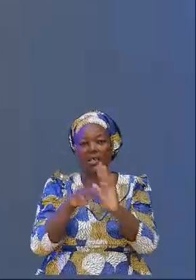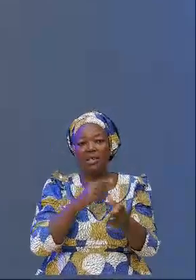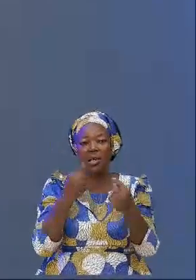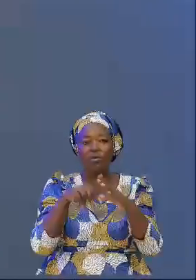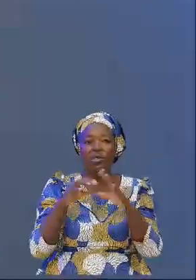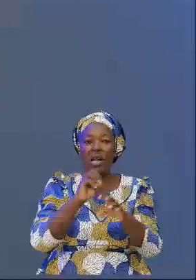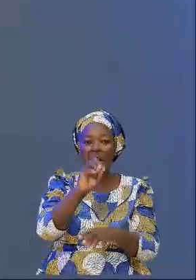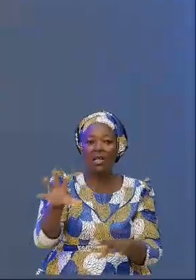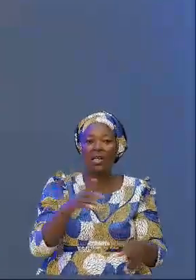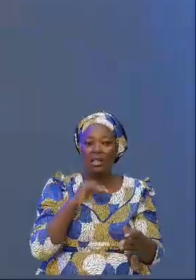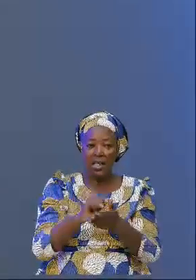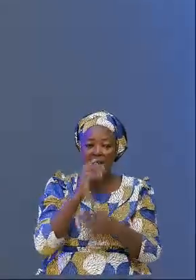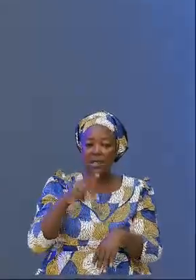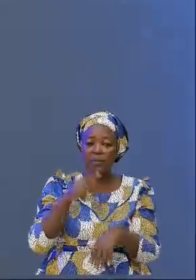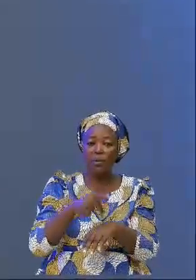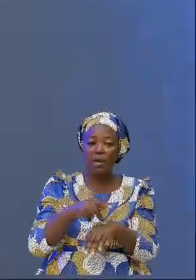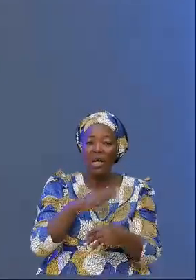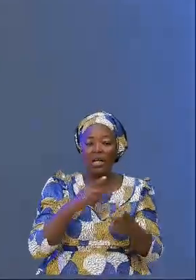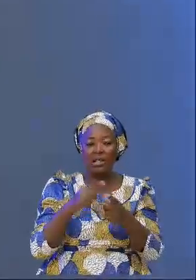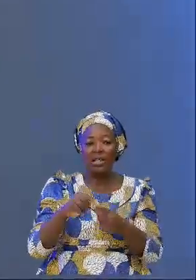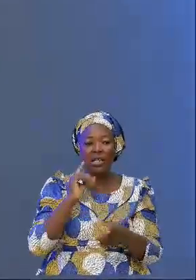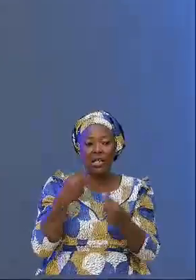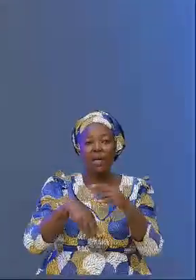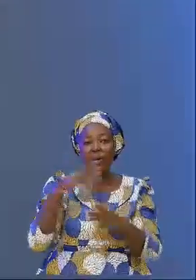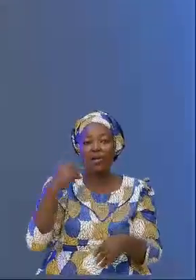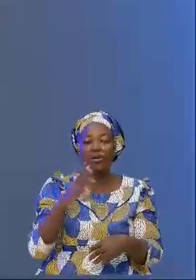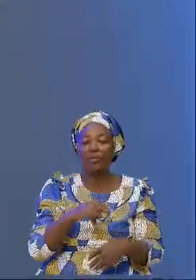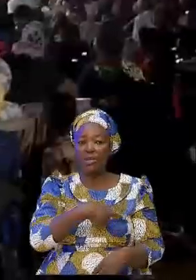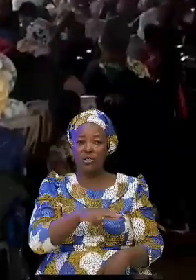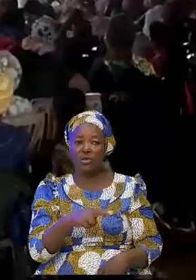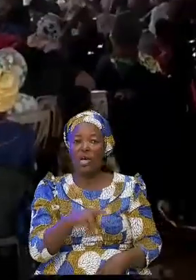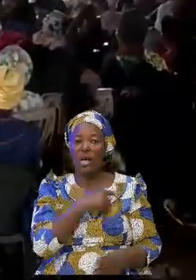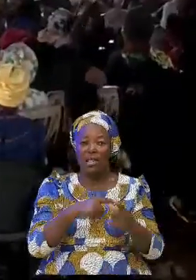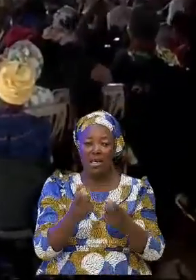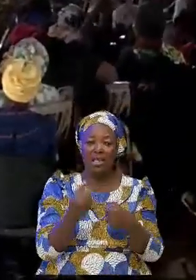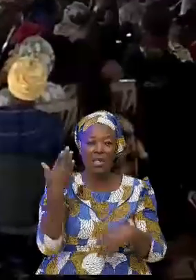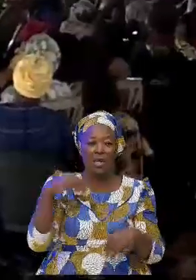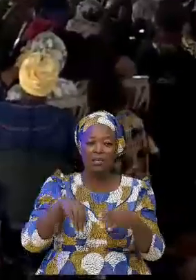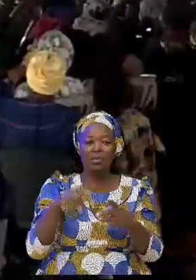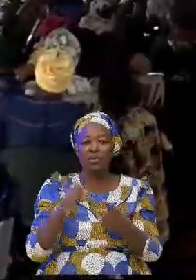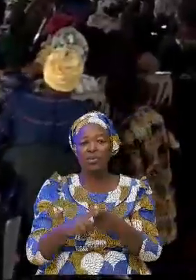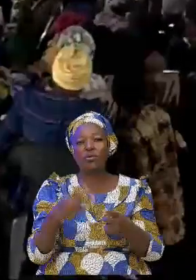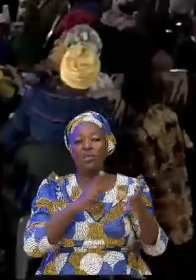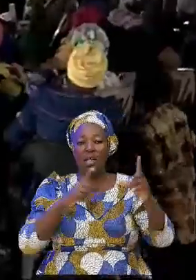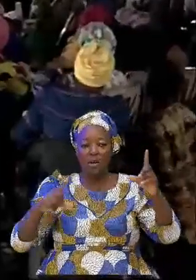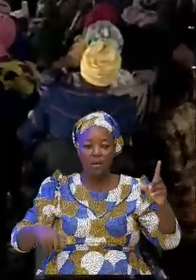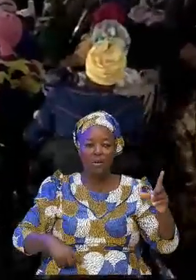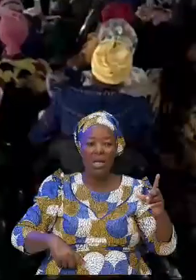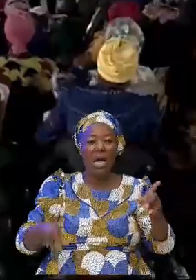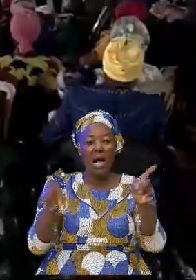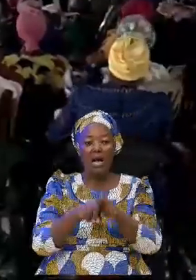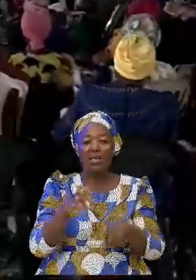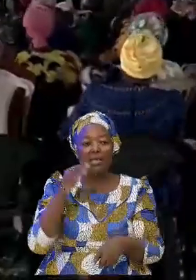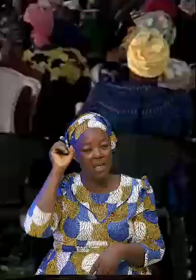He came out of darkness. He came to the light. That's Paul the Apostle. He came out of